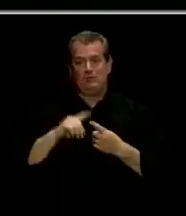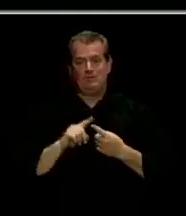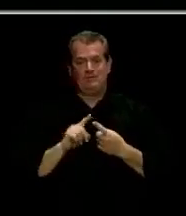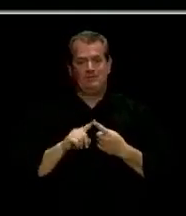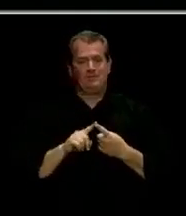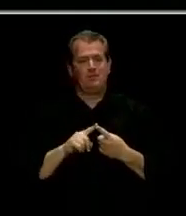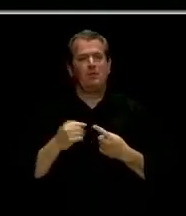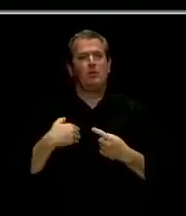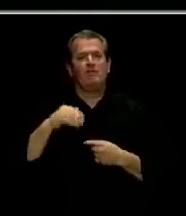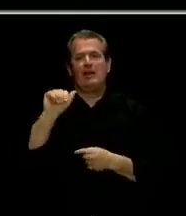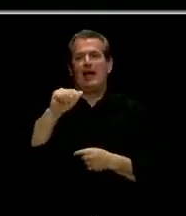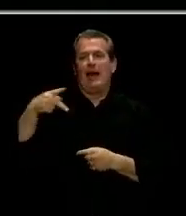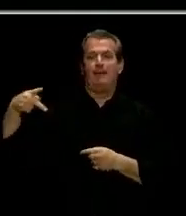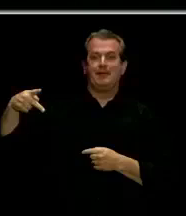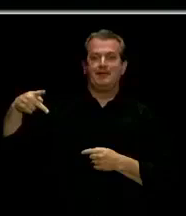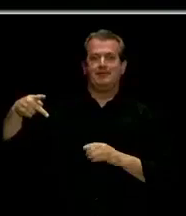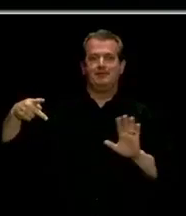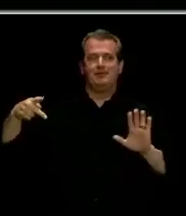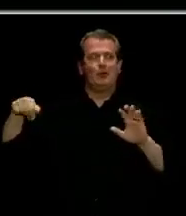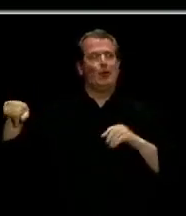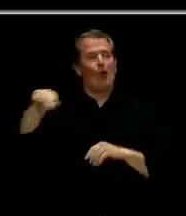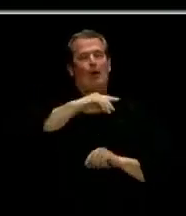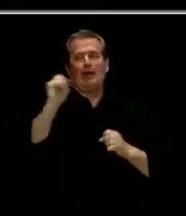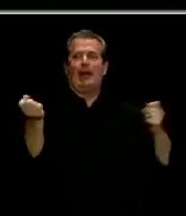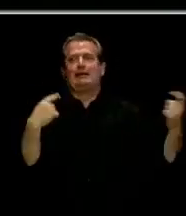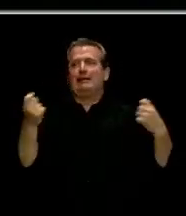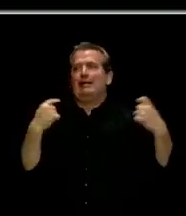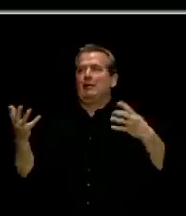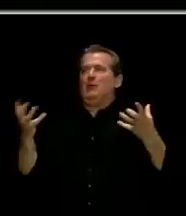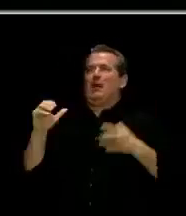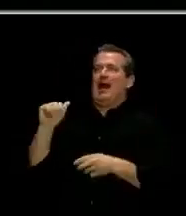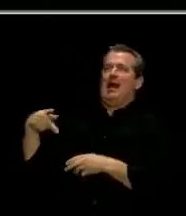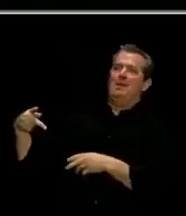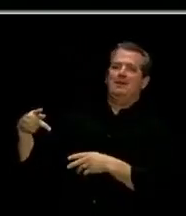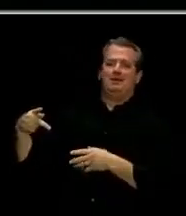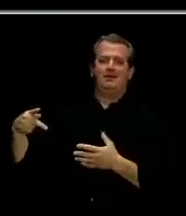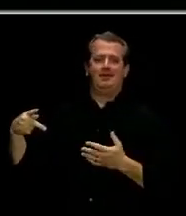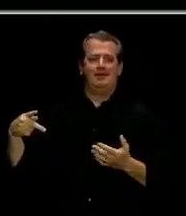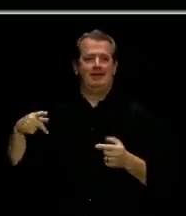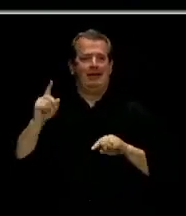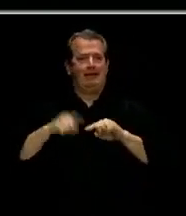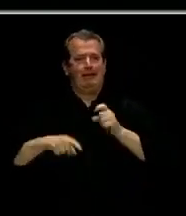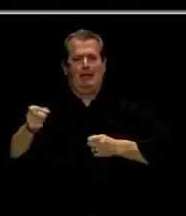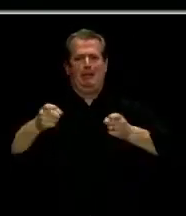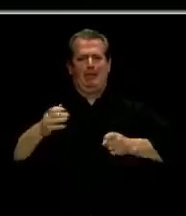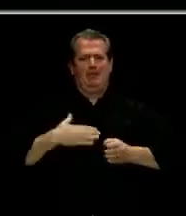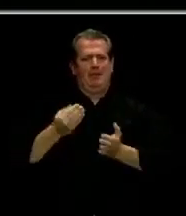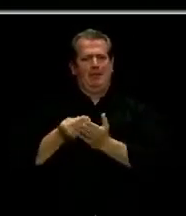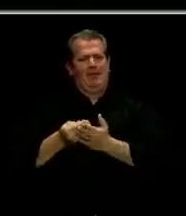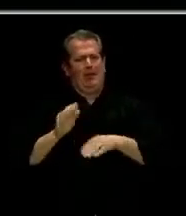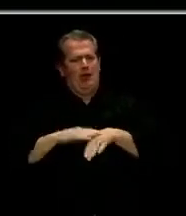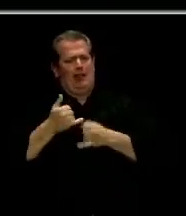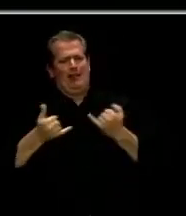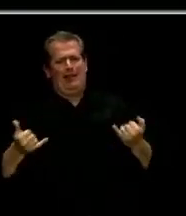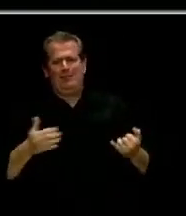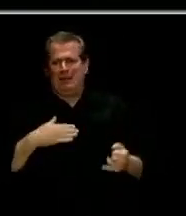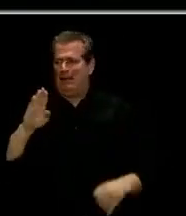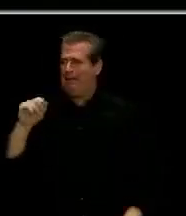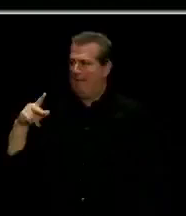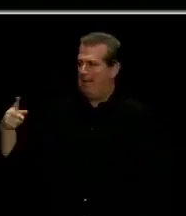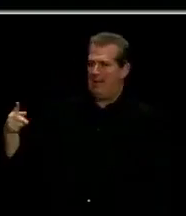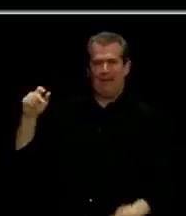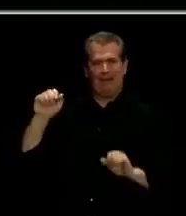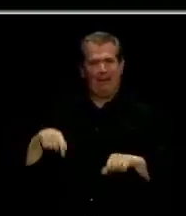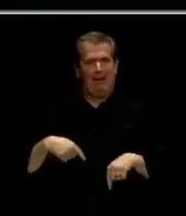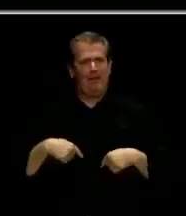have an app coming. Finally, something you all have been asking for is, hey, why can't I manage my financial account like all my other accounts